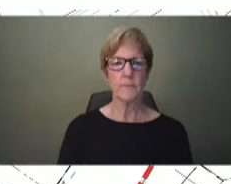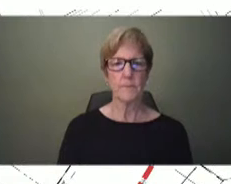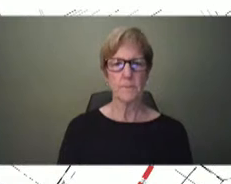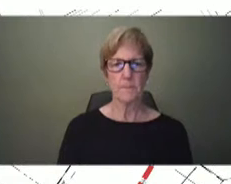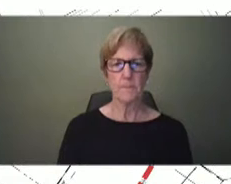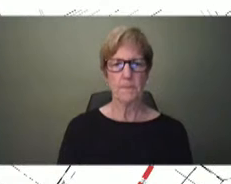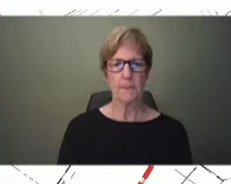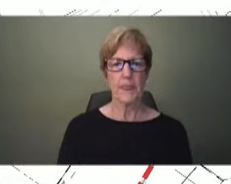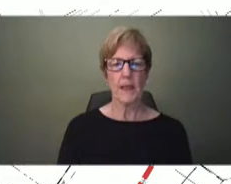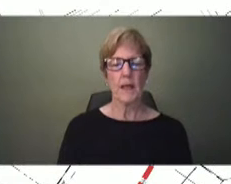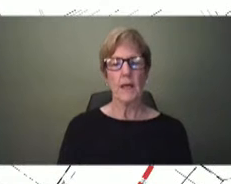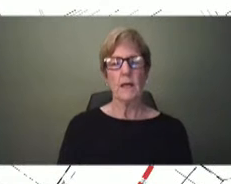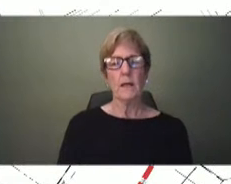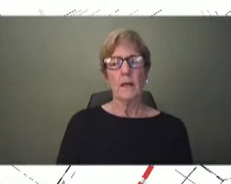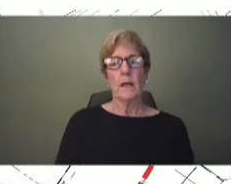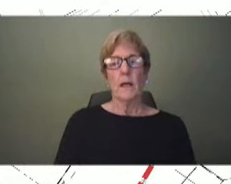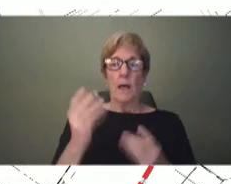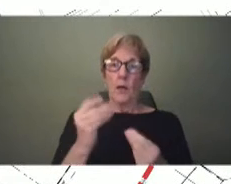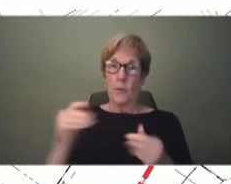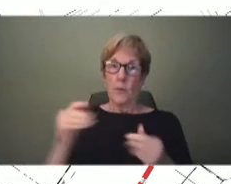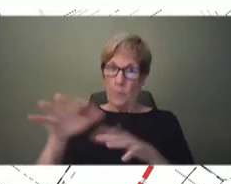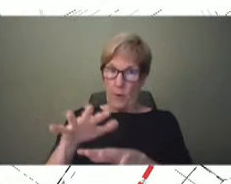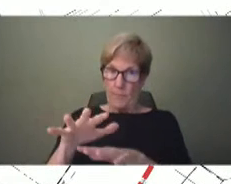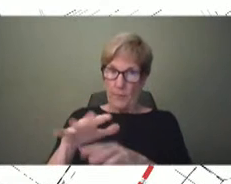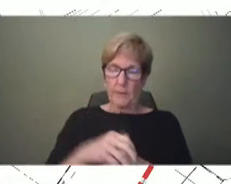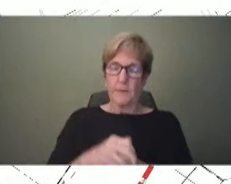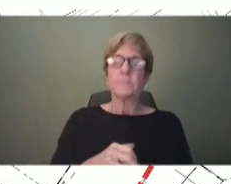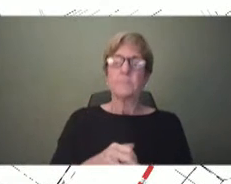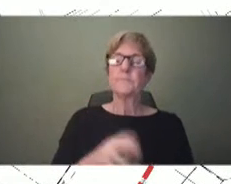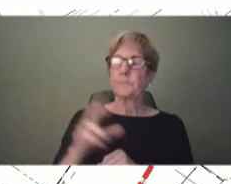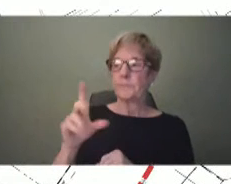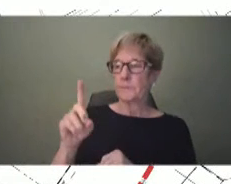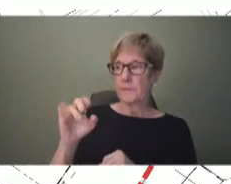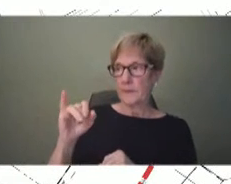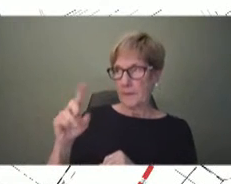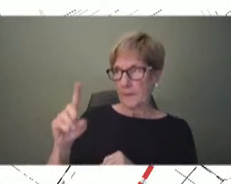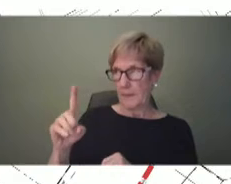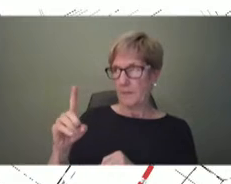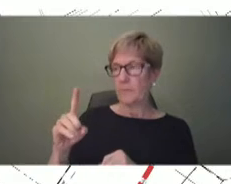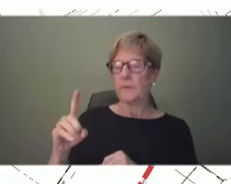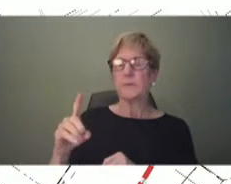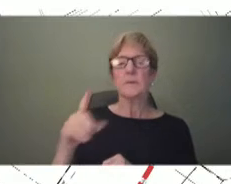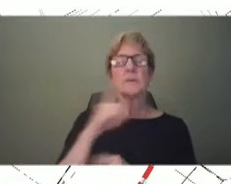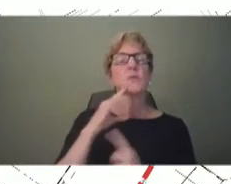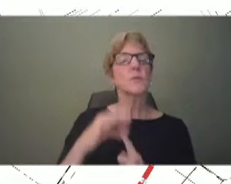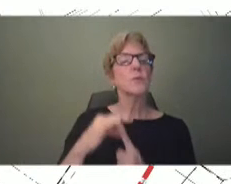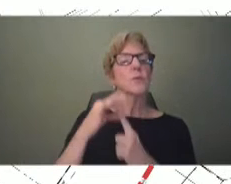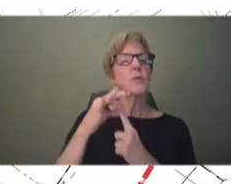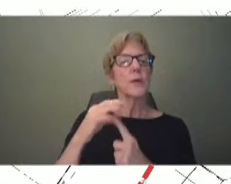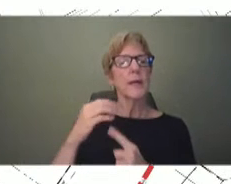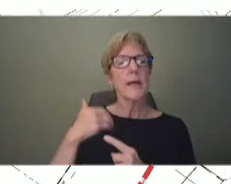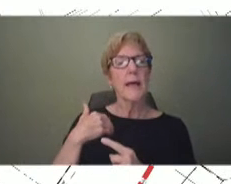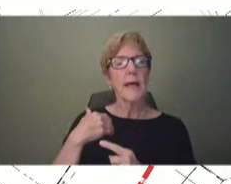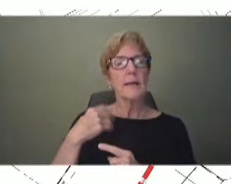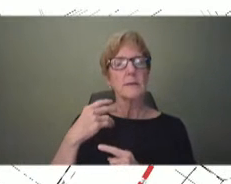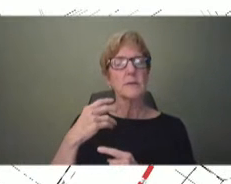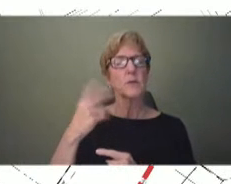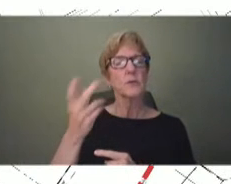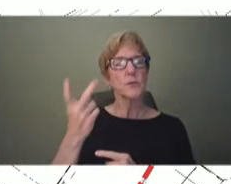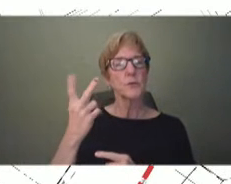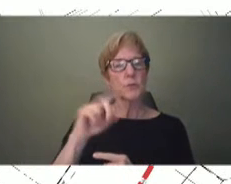the pro the property as it was mentioned by David earlier is it's it's Unique in that it it has two zoning classifications